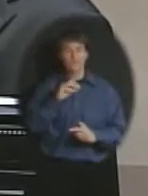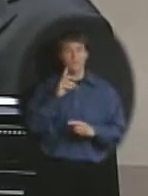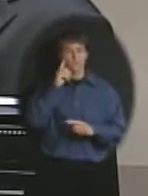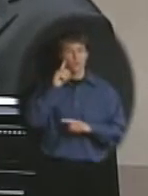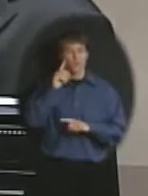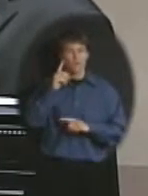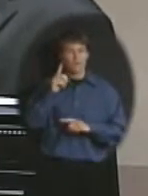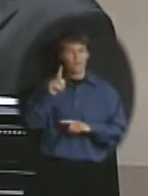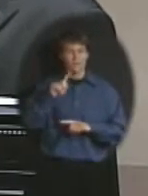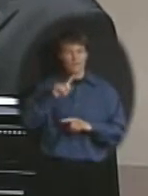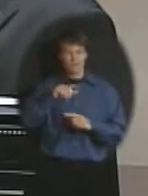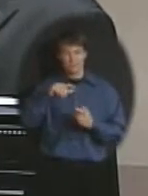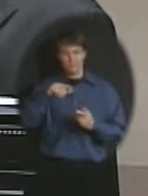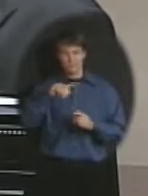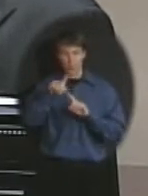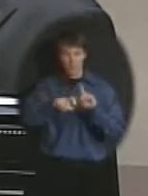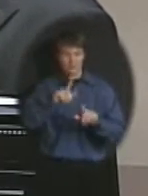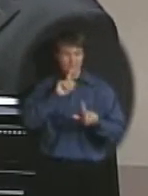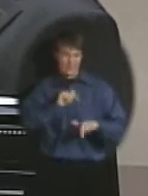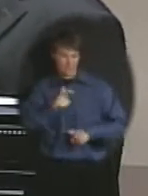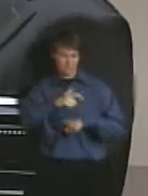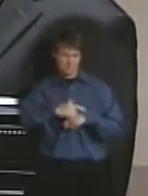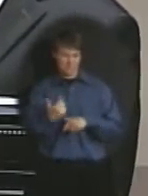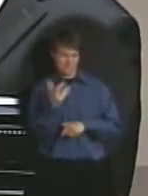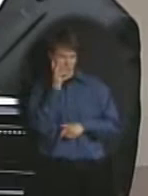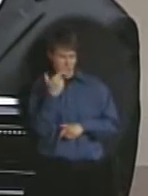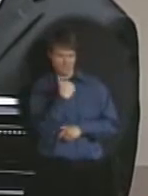questions and answers.